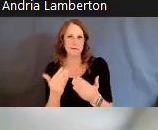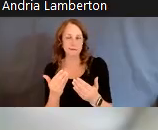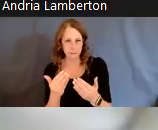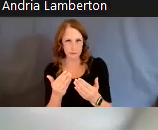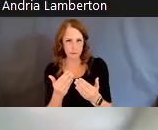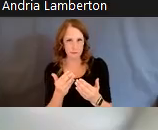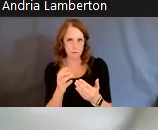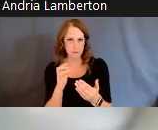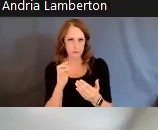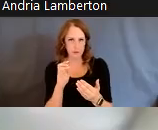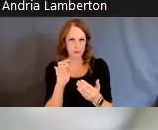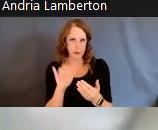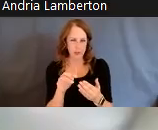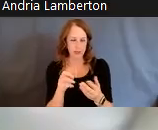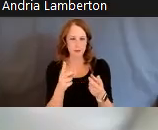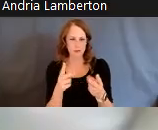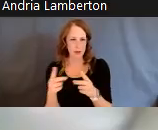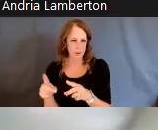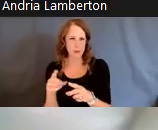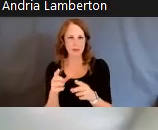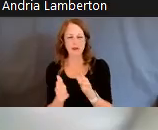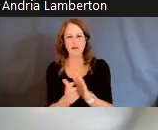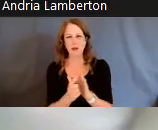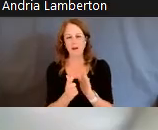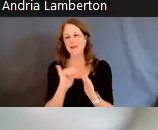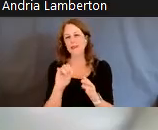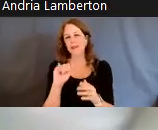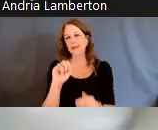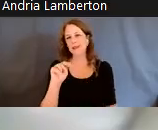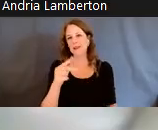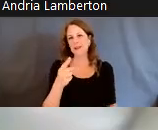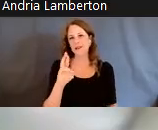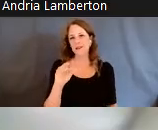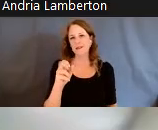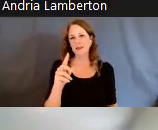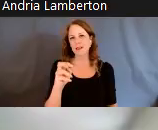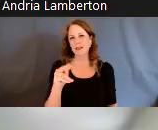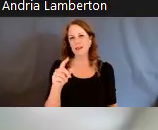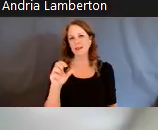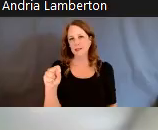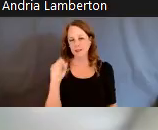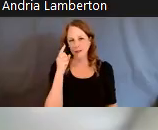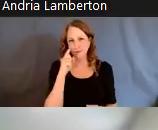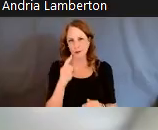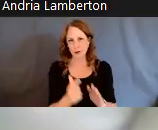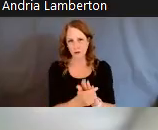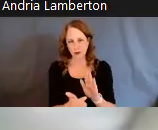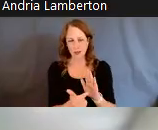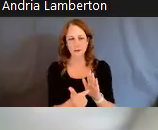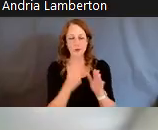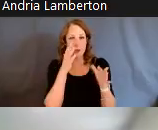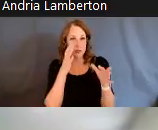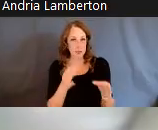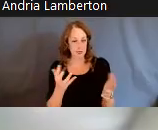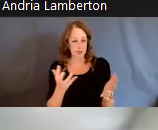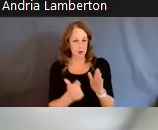made out, almost ingredients of a crime. And so in assessing what crime to charge, the prosecutor has to look